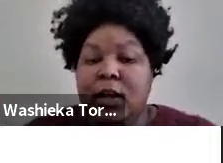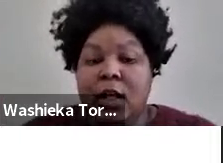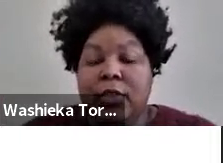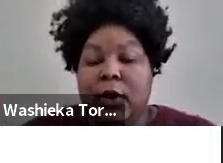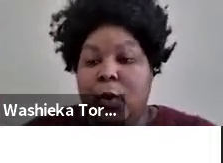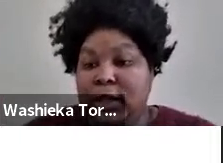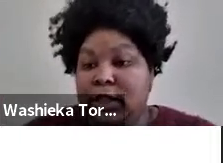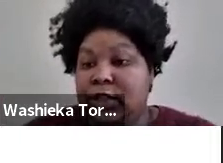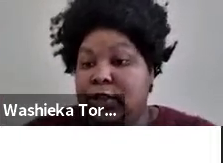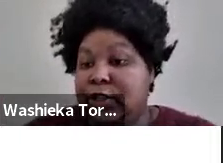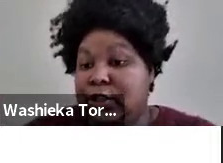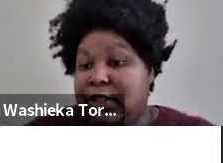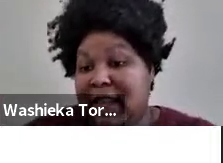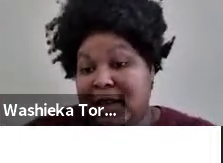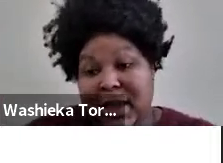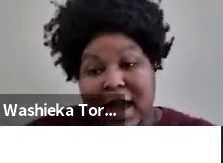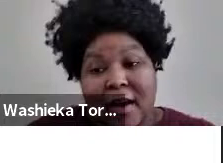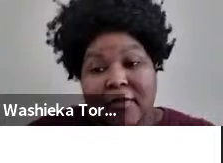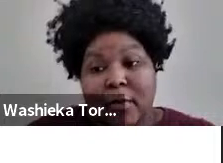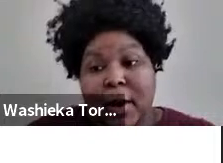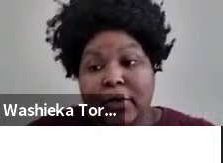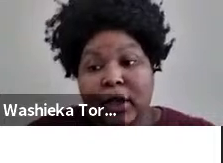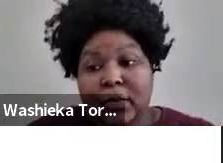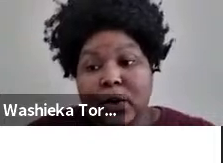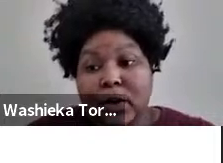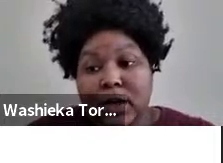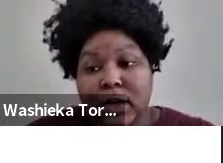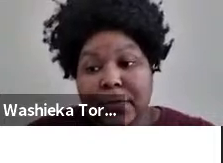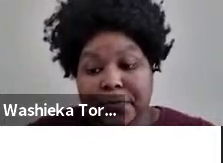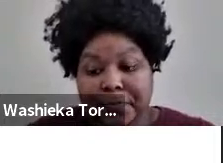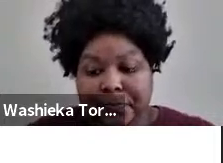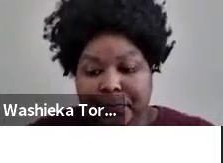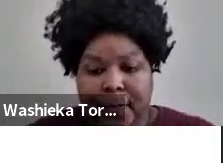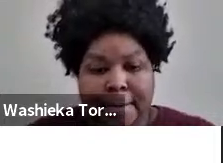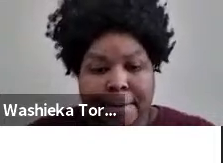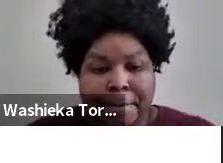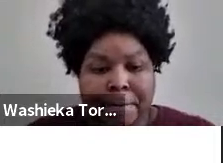have and the questions or concerns they may have about the community?